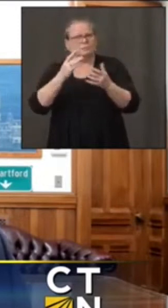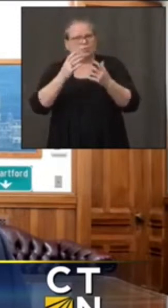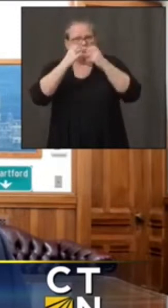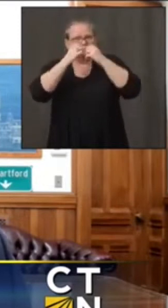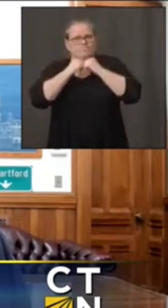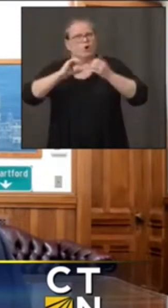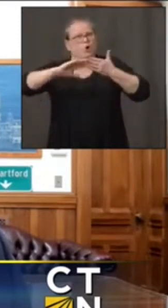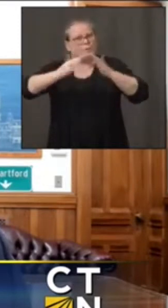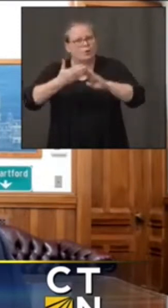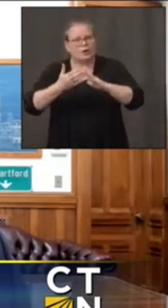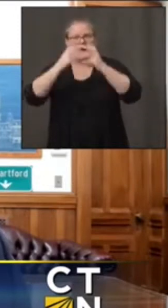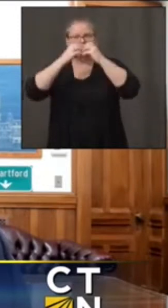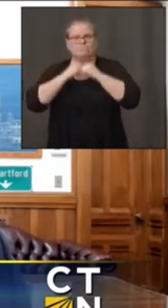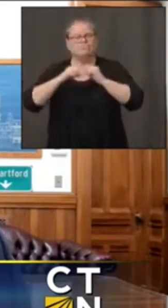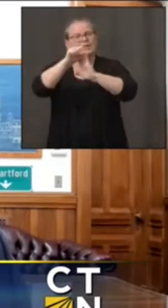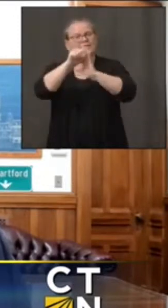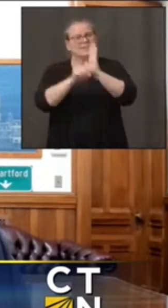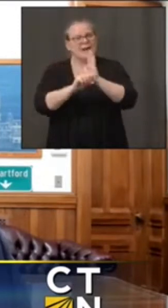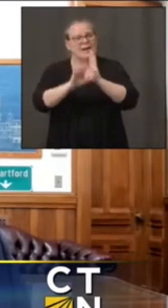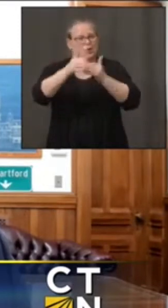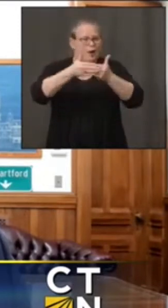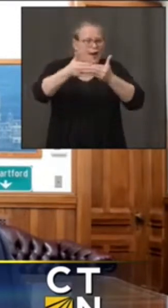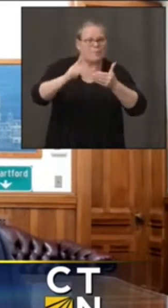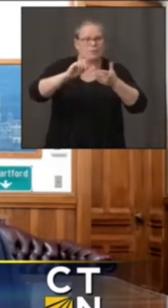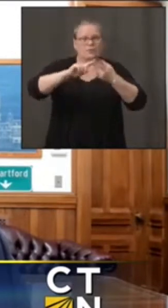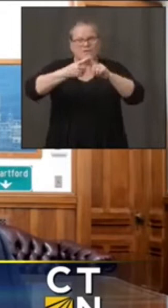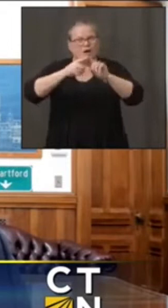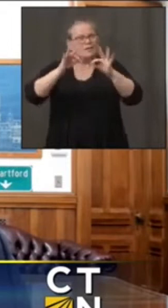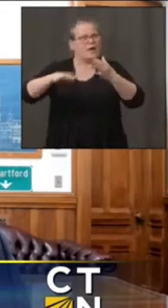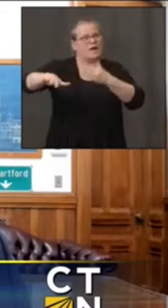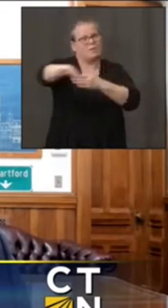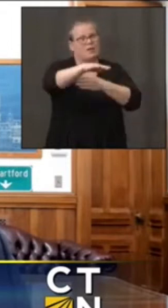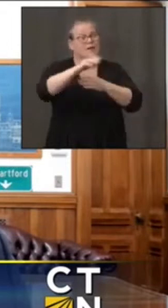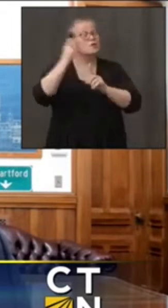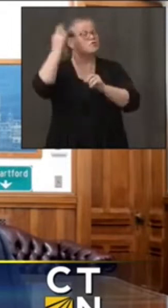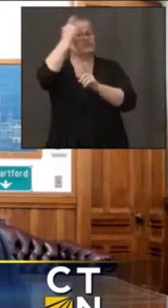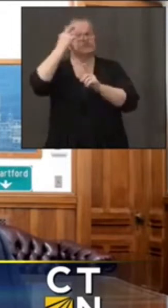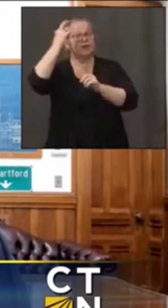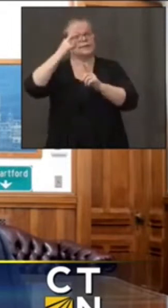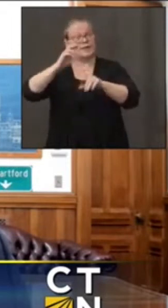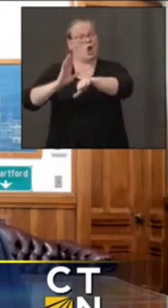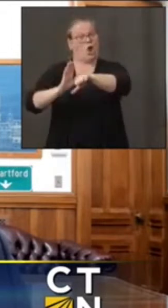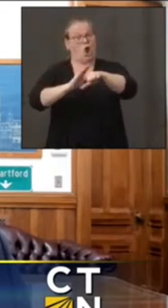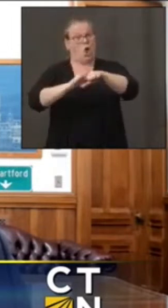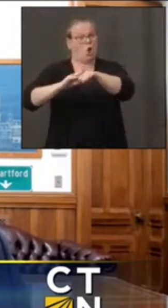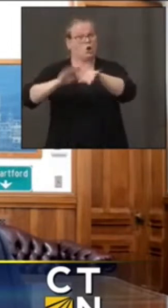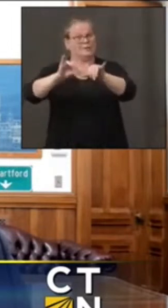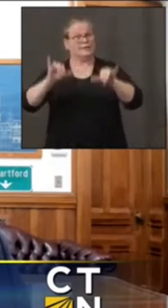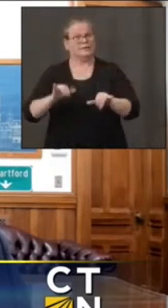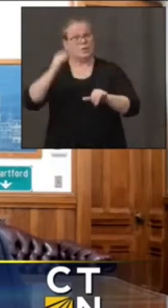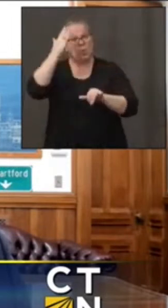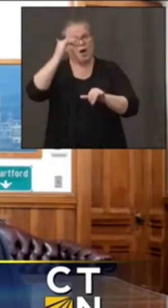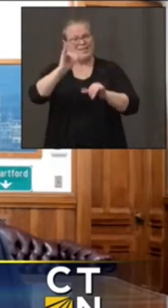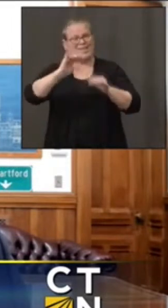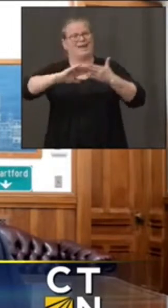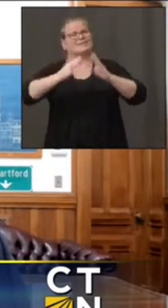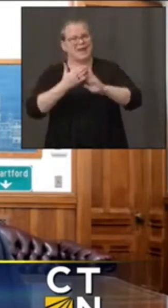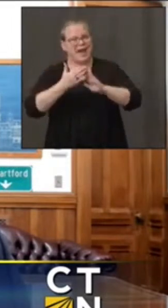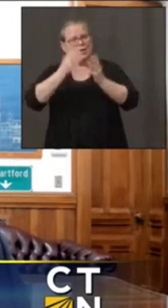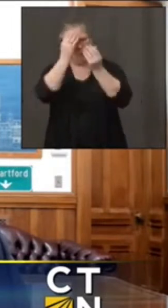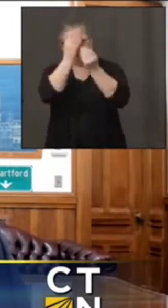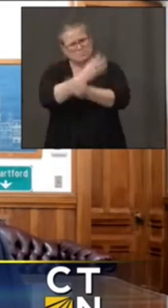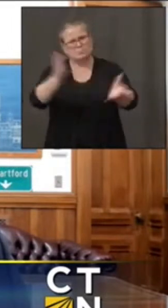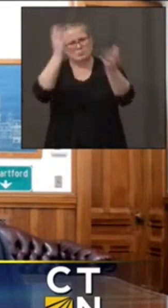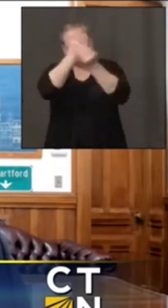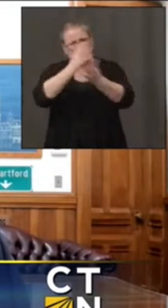great things about our alert system is letting every single person within the town in which they live in to understand what's really going on